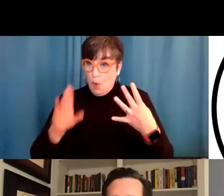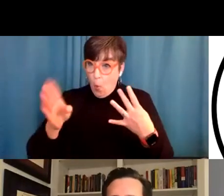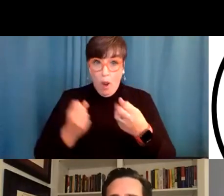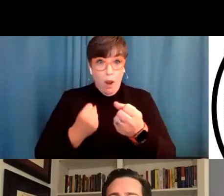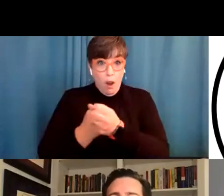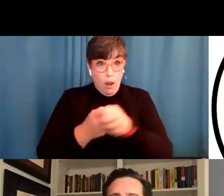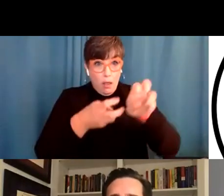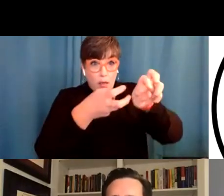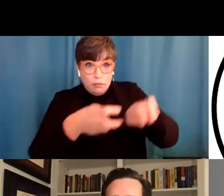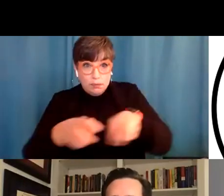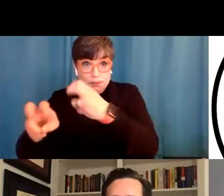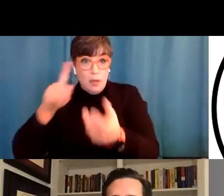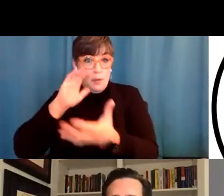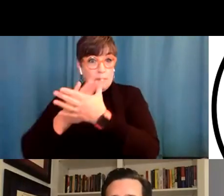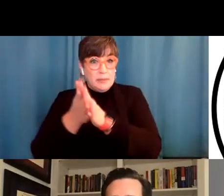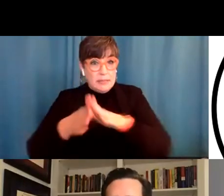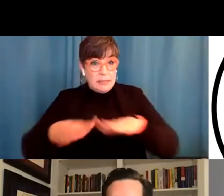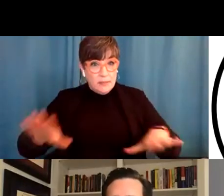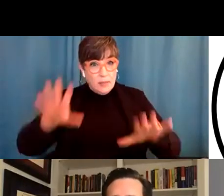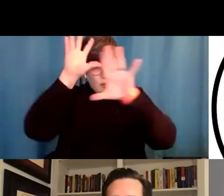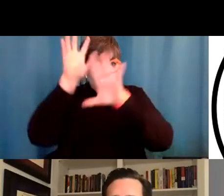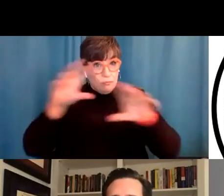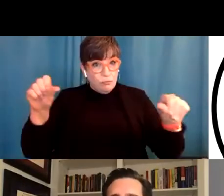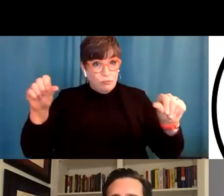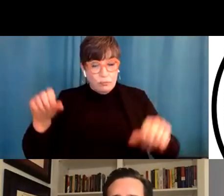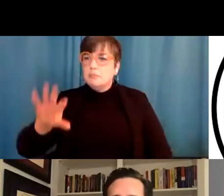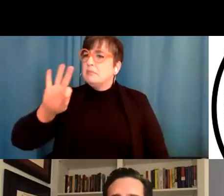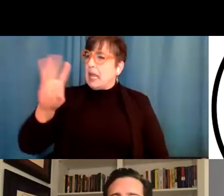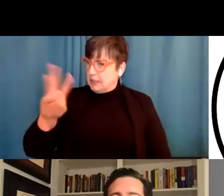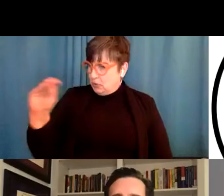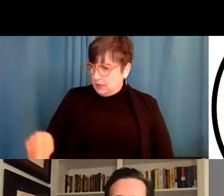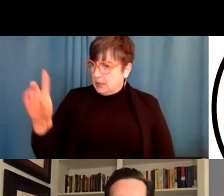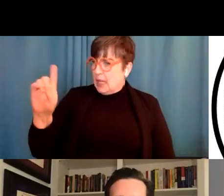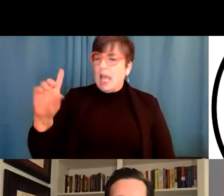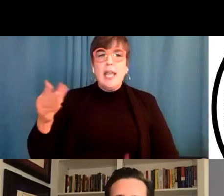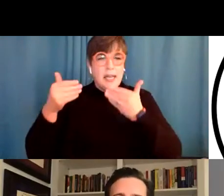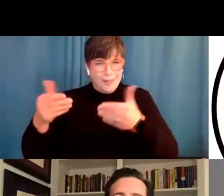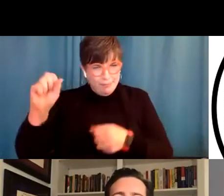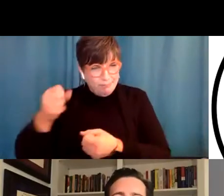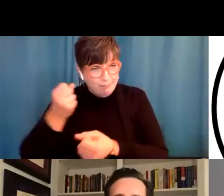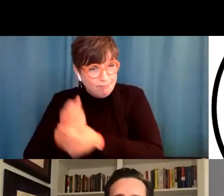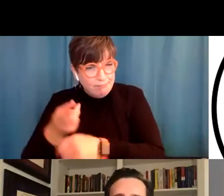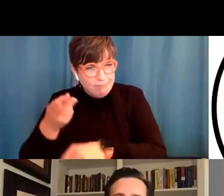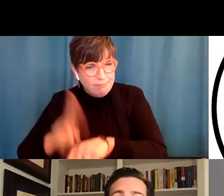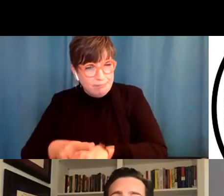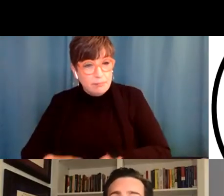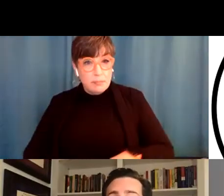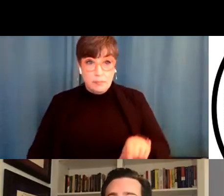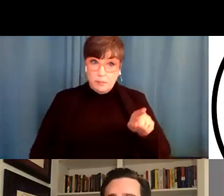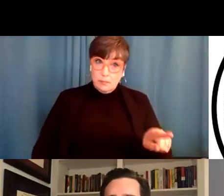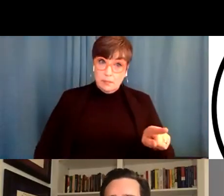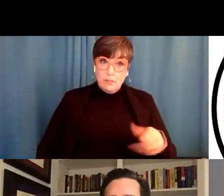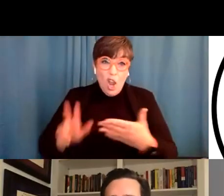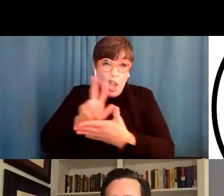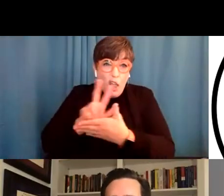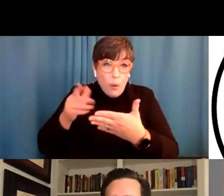of power. 96% of Democrats said that they would support a peaceful transition of power. But 3 weeks before